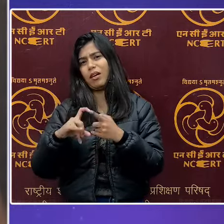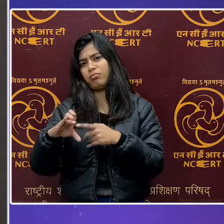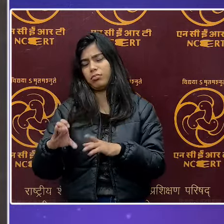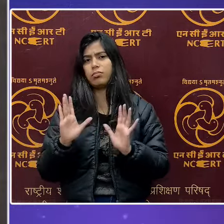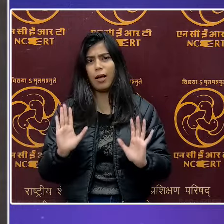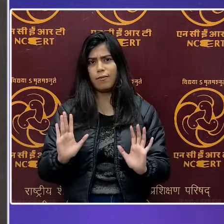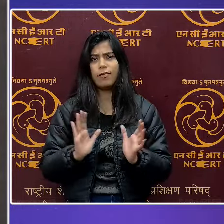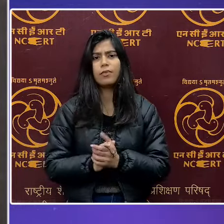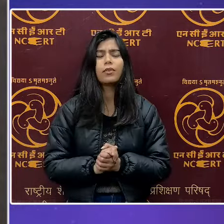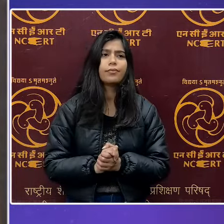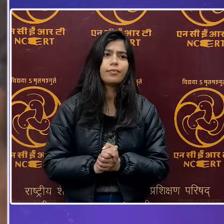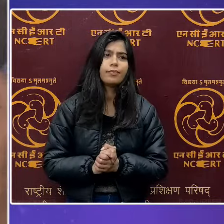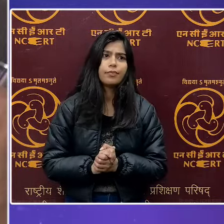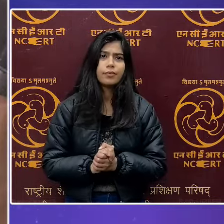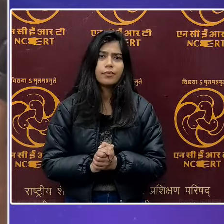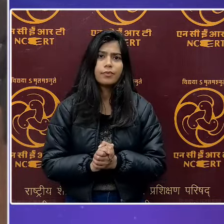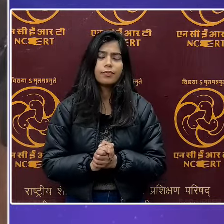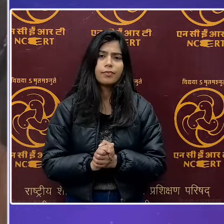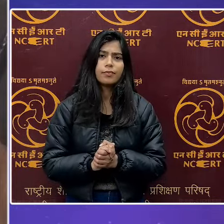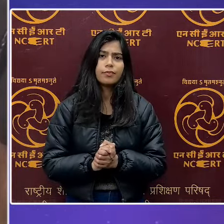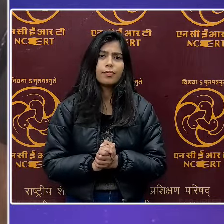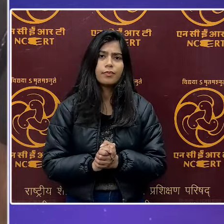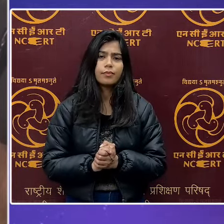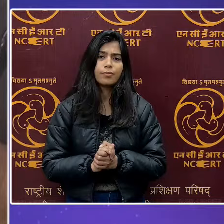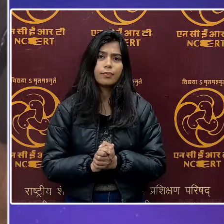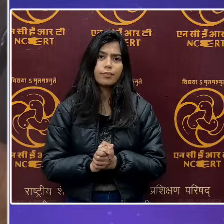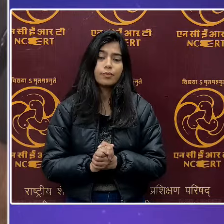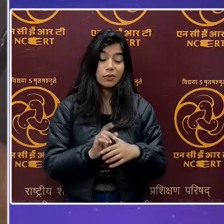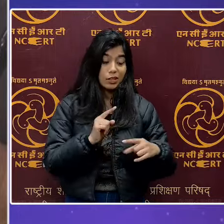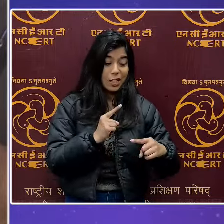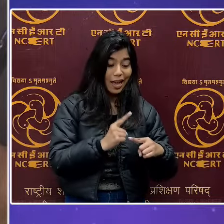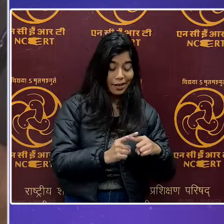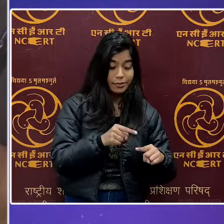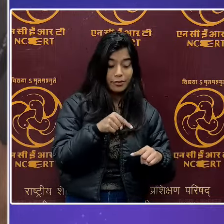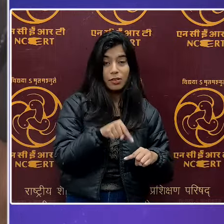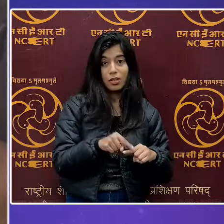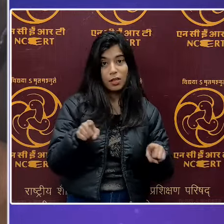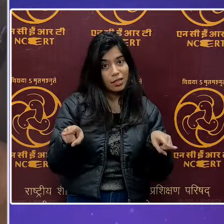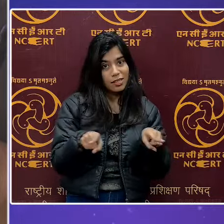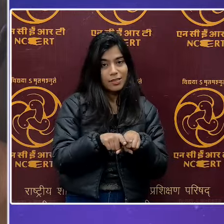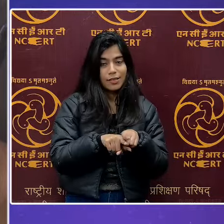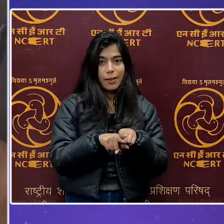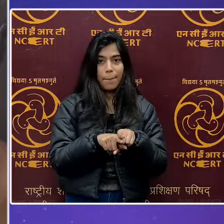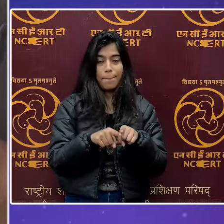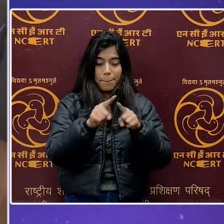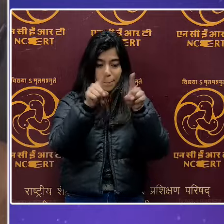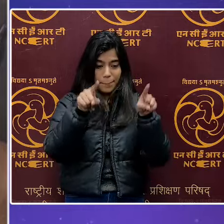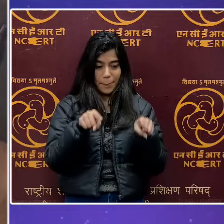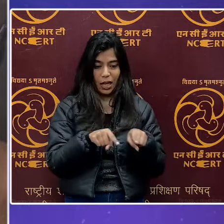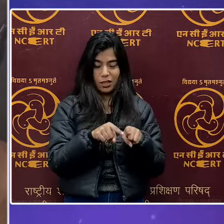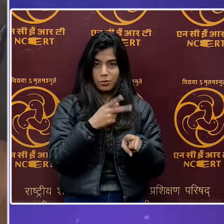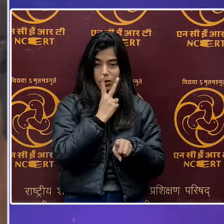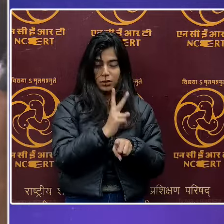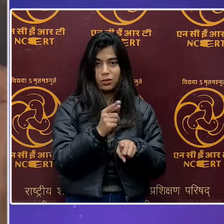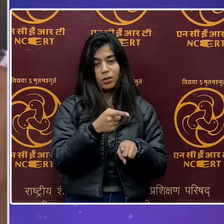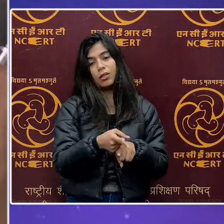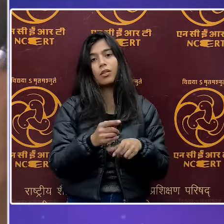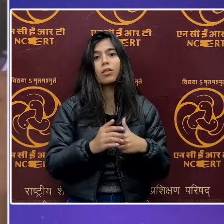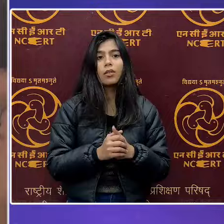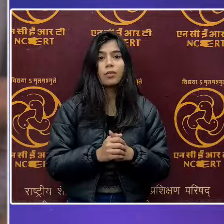Now, this is we have taken on x-axis. Similarly, we can draw perpendicular on y-axis and see that will